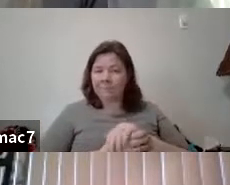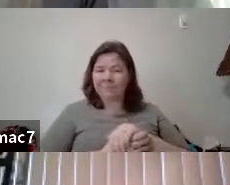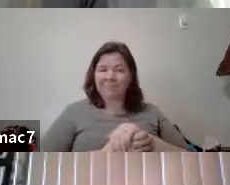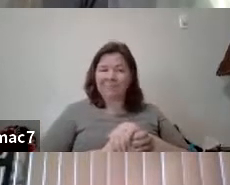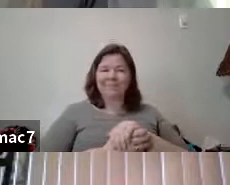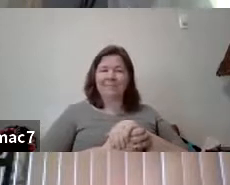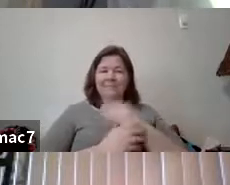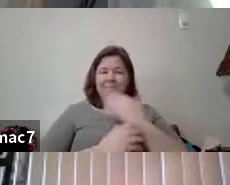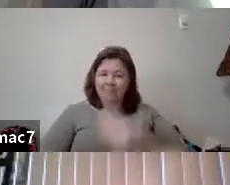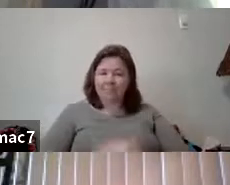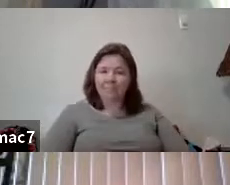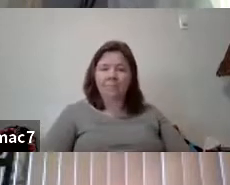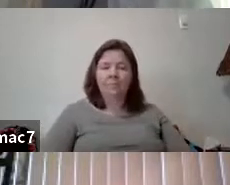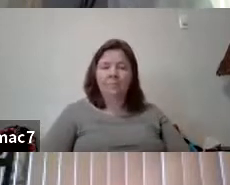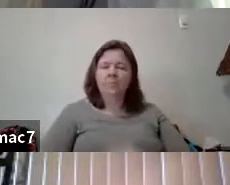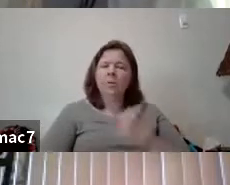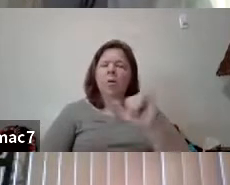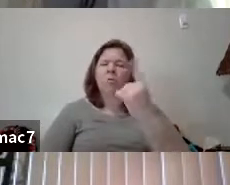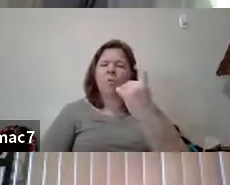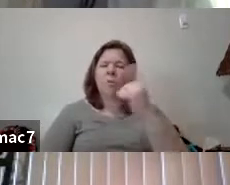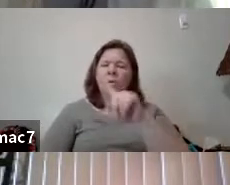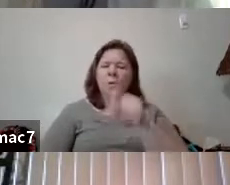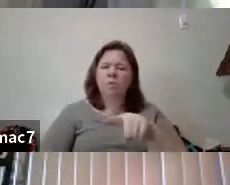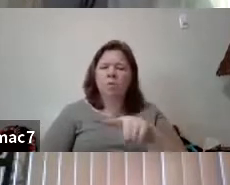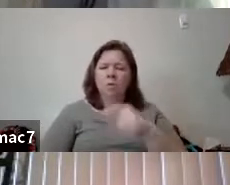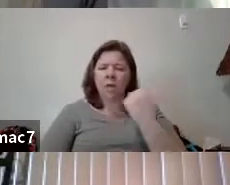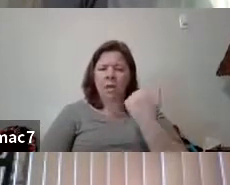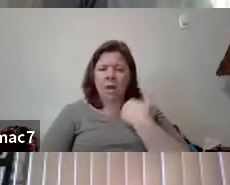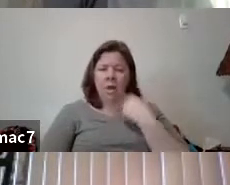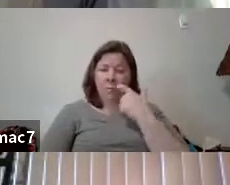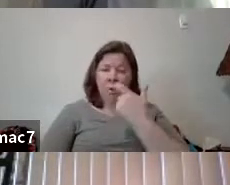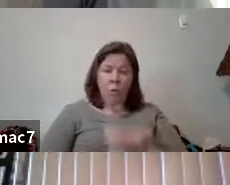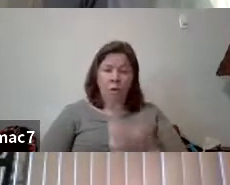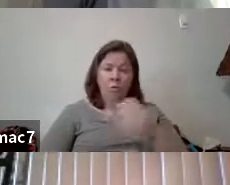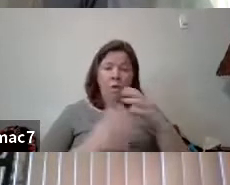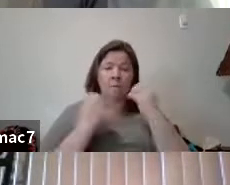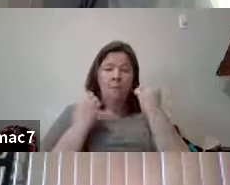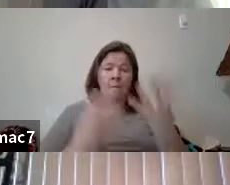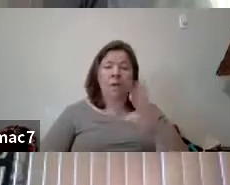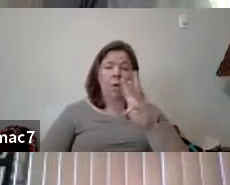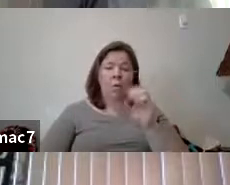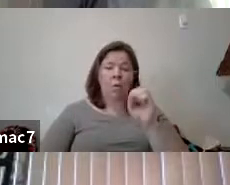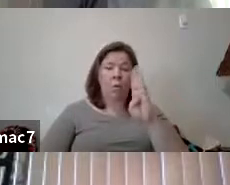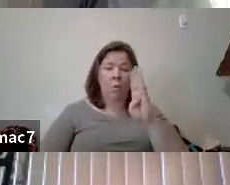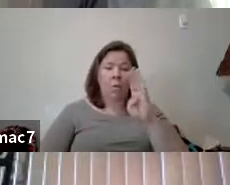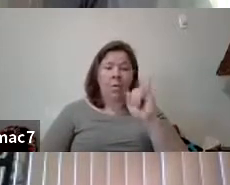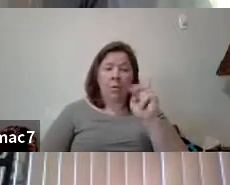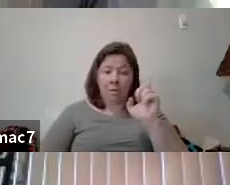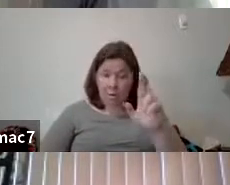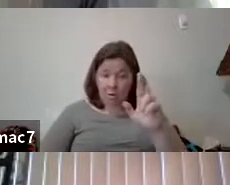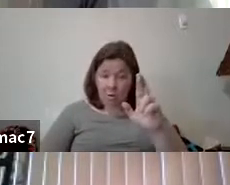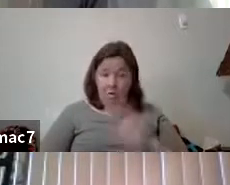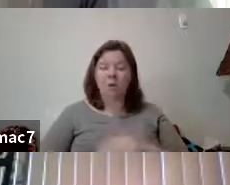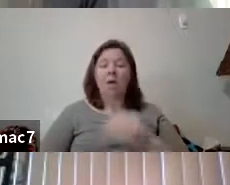Okay, thanks. There's also another question. Even though I have been watching a lot of webinars in the past month and a half, I